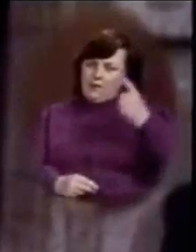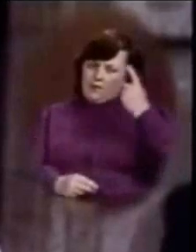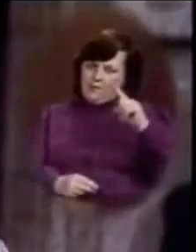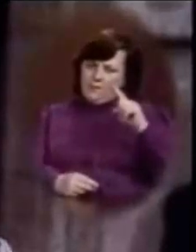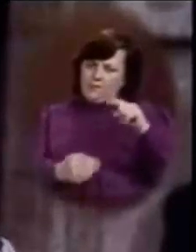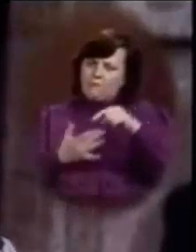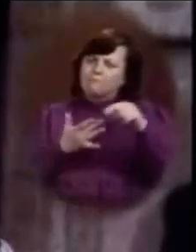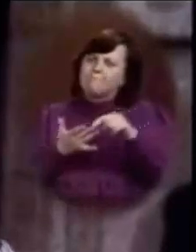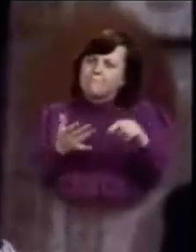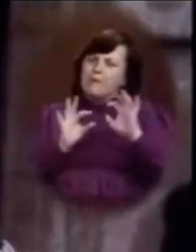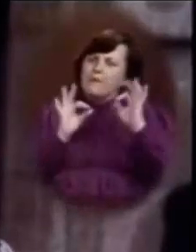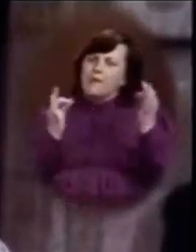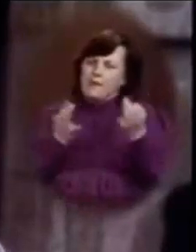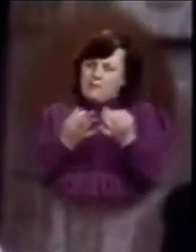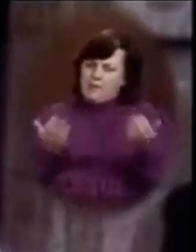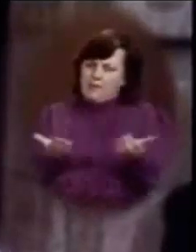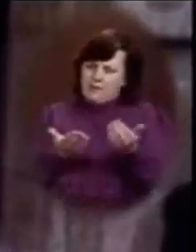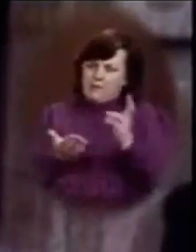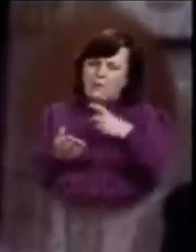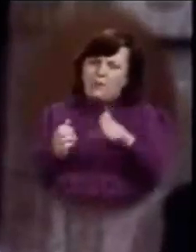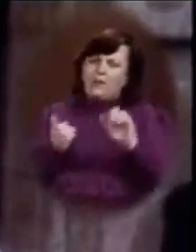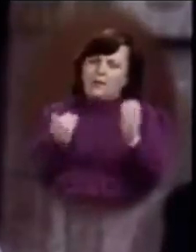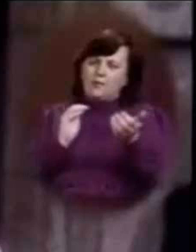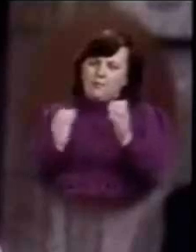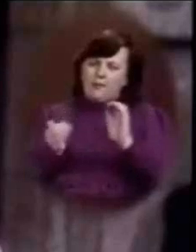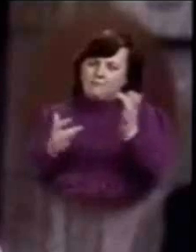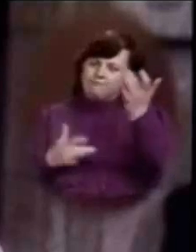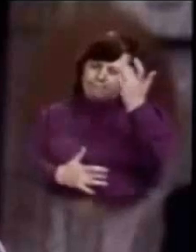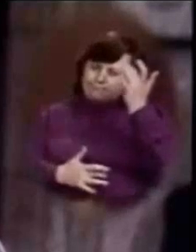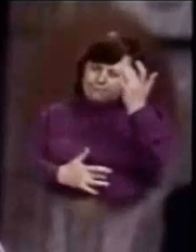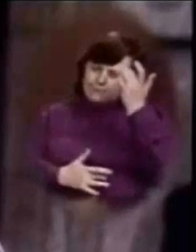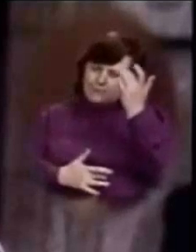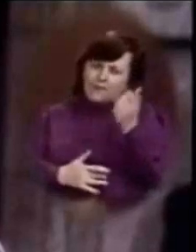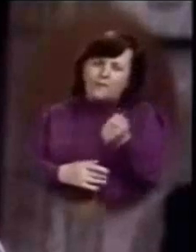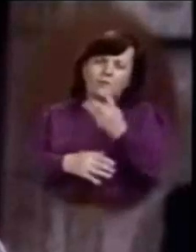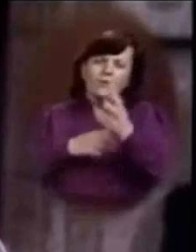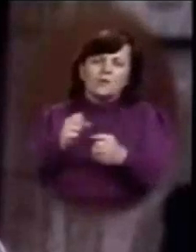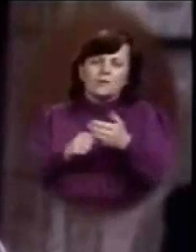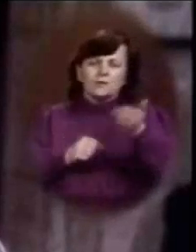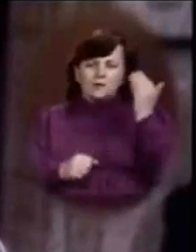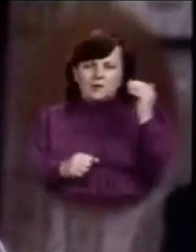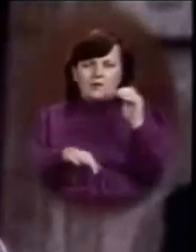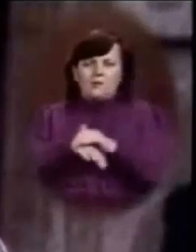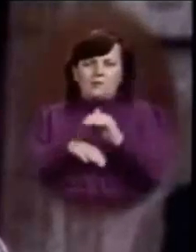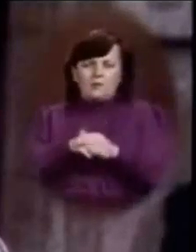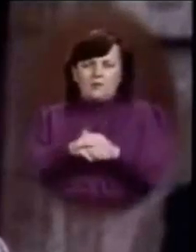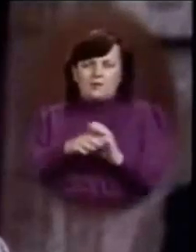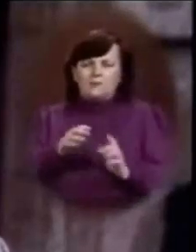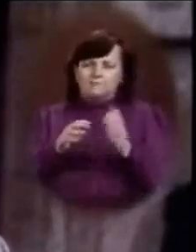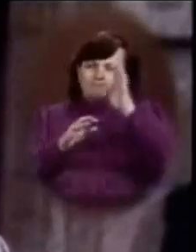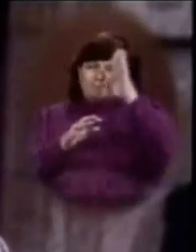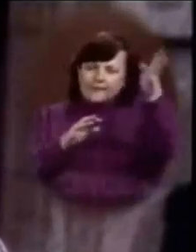among family is that we can compare ailments. Some years ago, we in Britain invented a